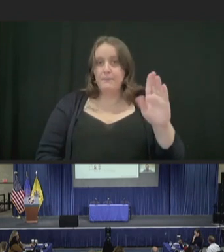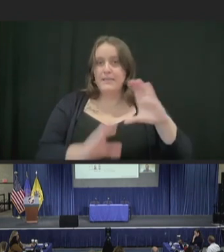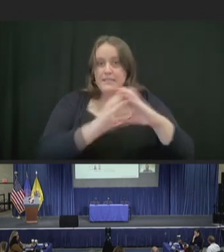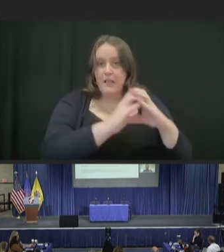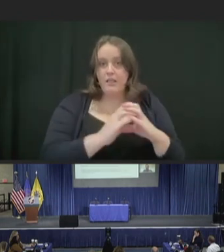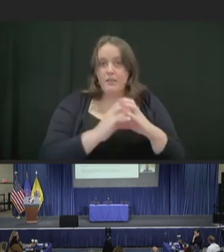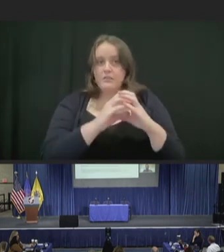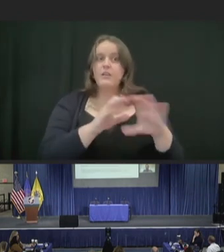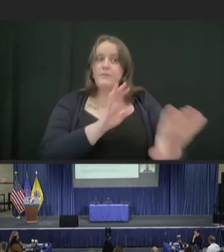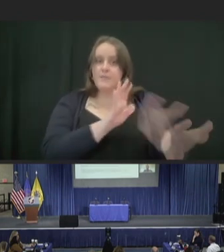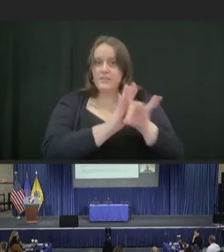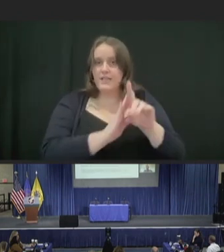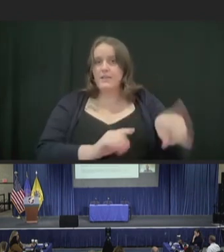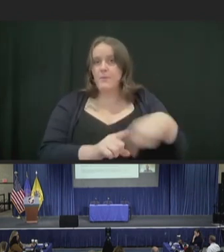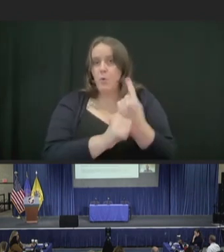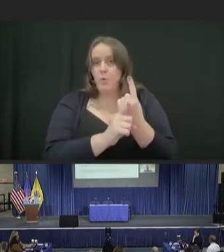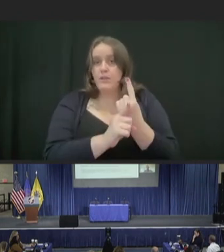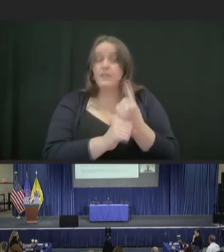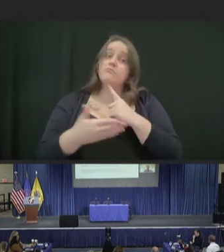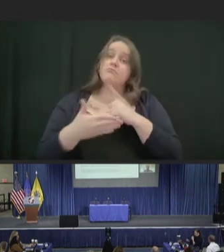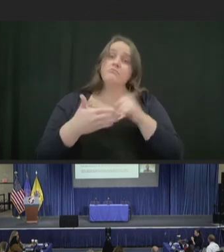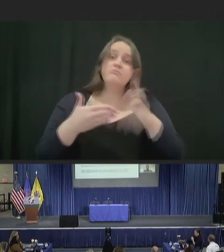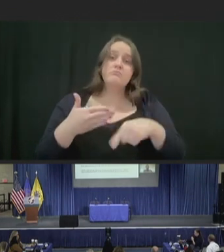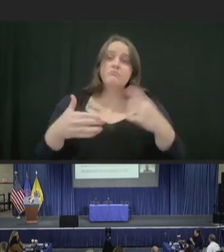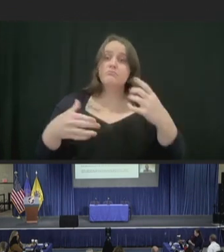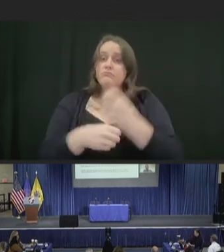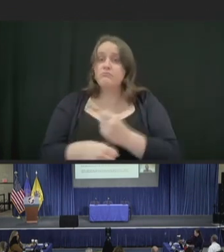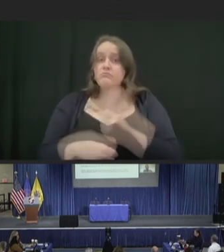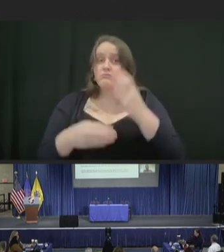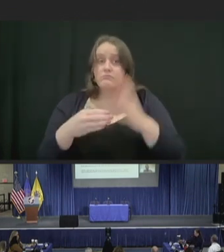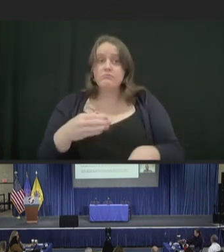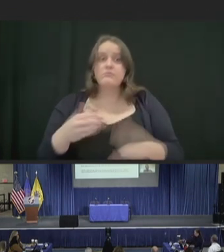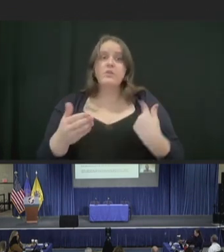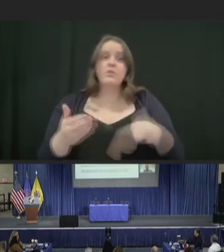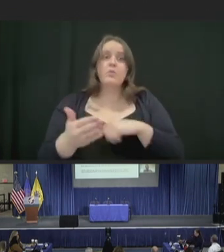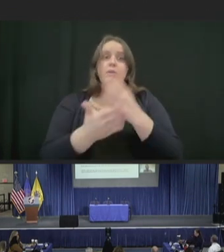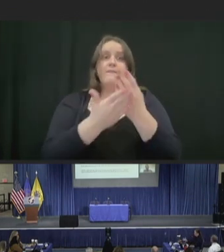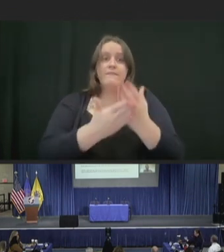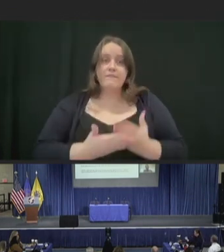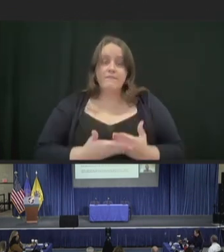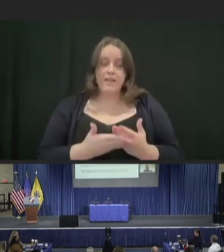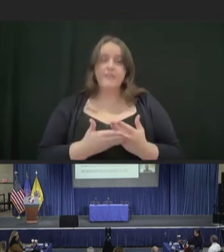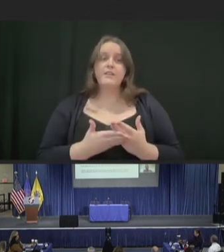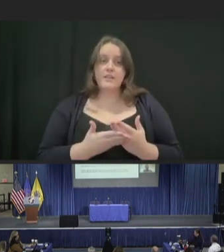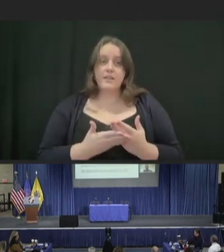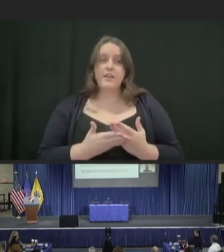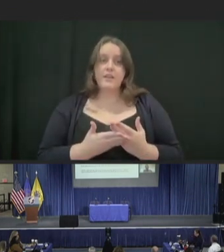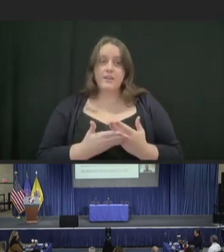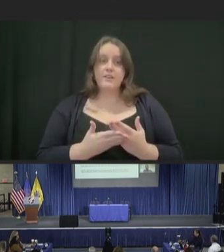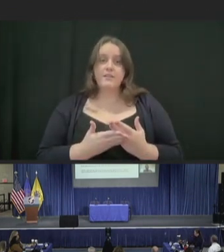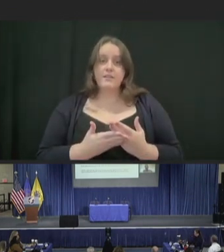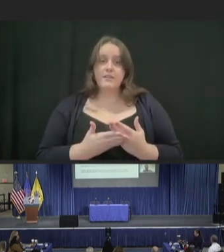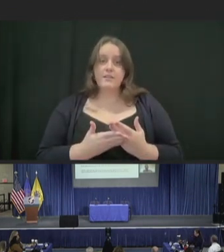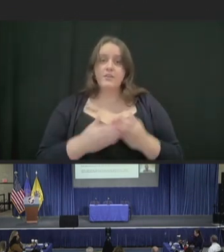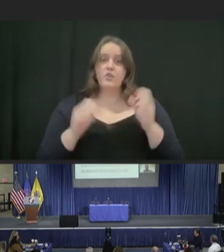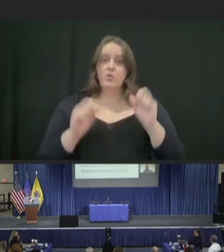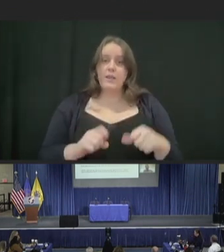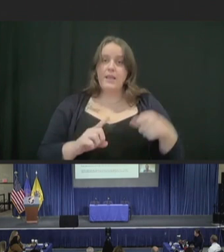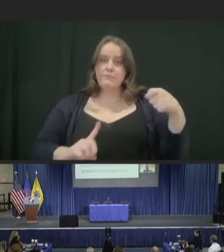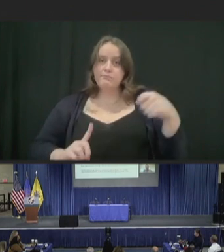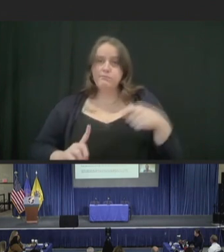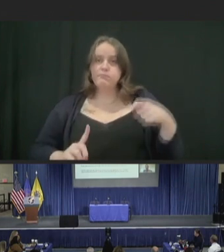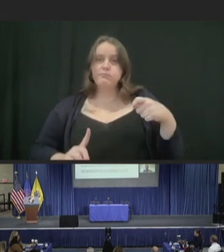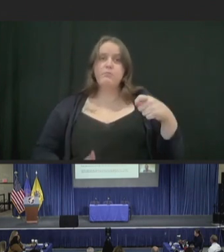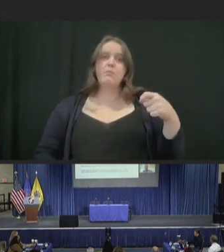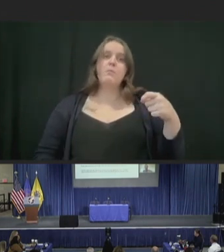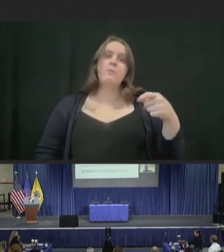And so for conclusion, we validated that this we can prime the BG18 class antibodies in